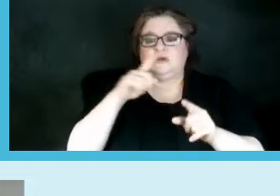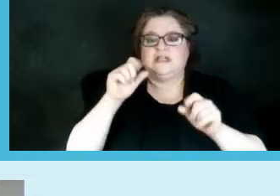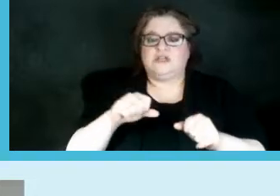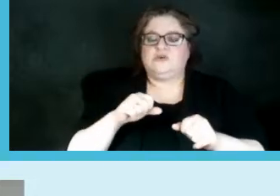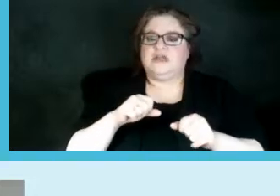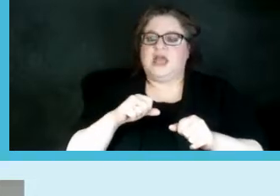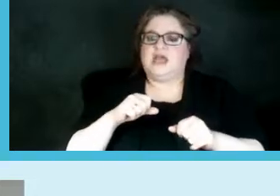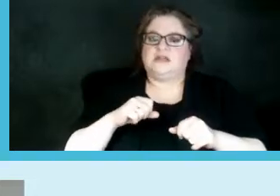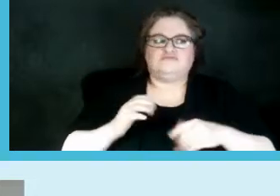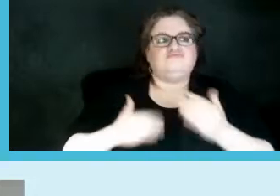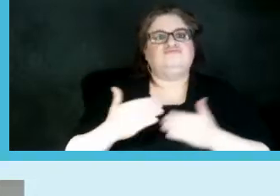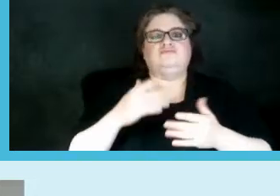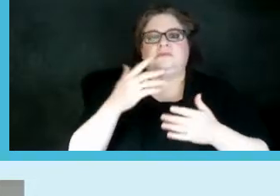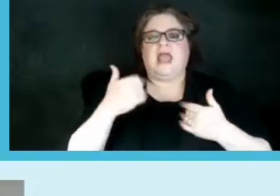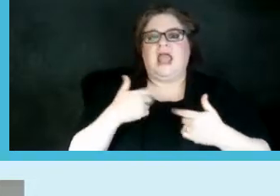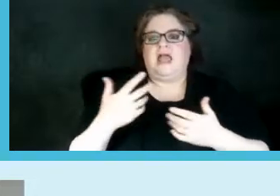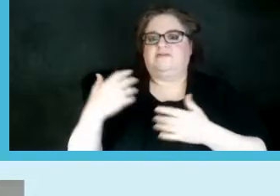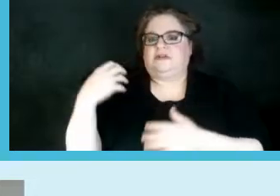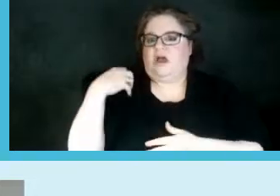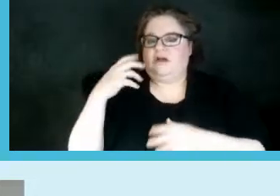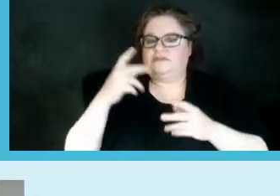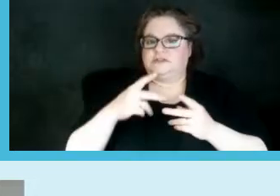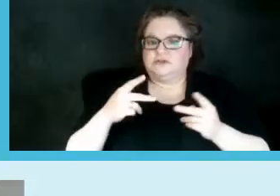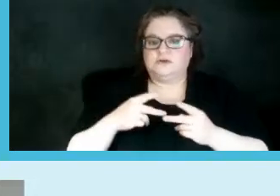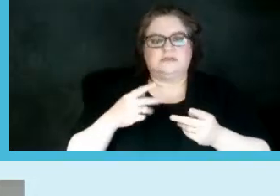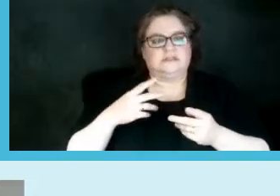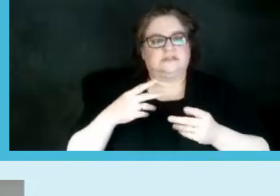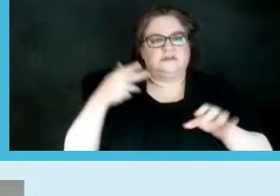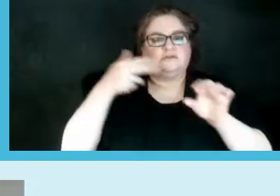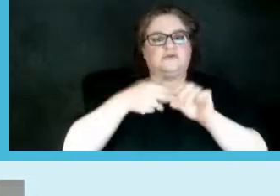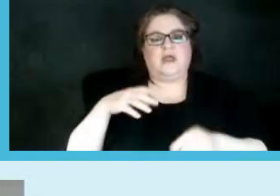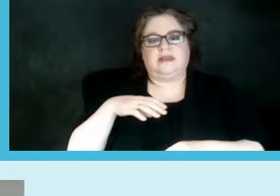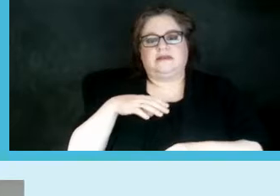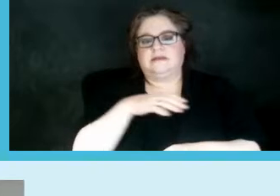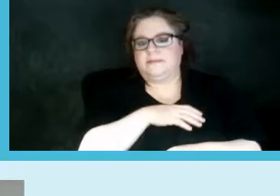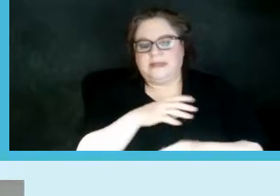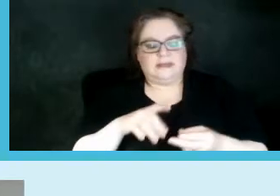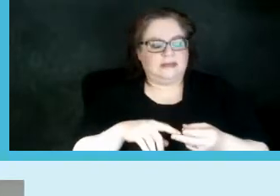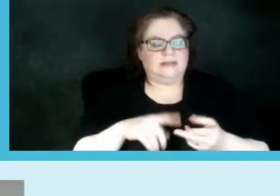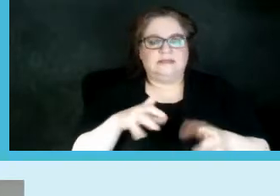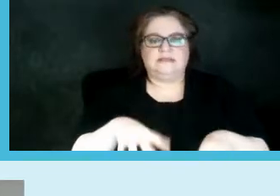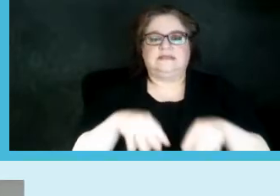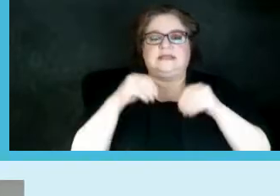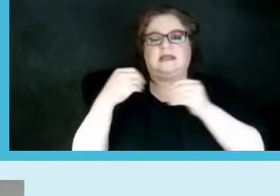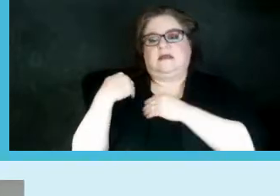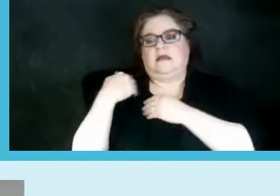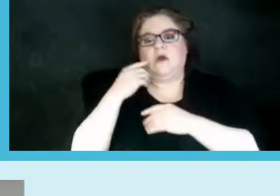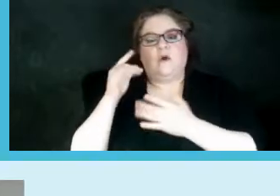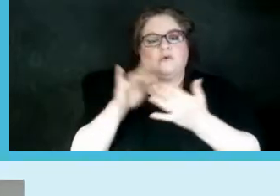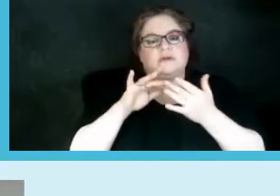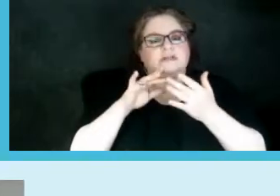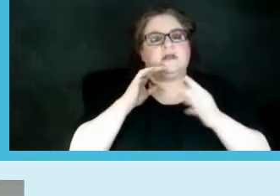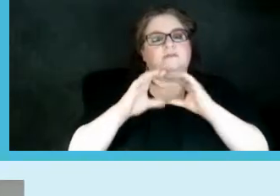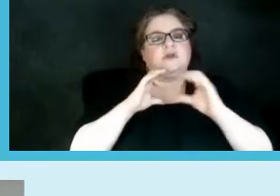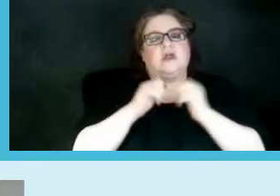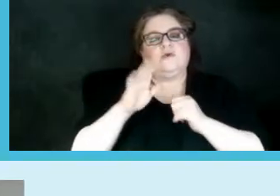up your commitment by holding an officer position, joining committees, taking on initiatives, or just reaching out and communicating with